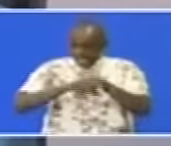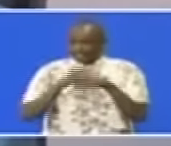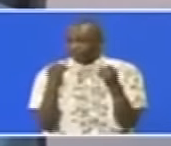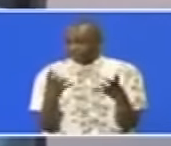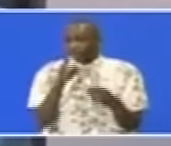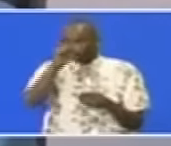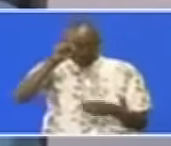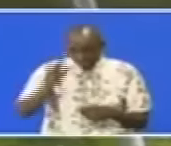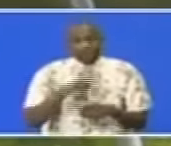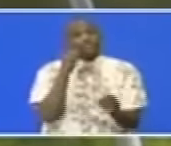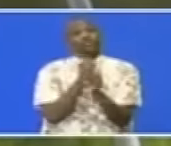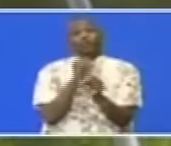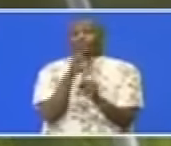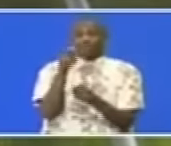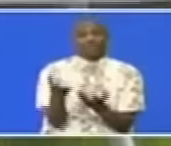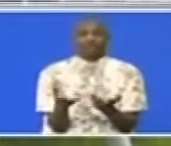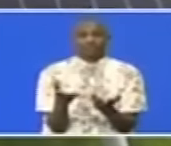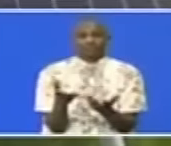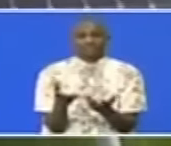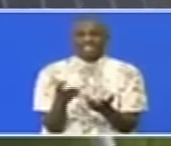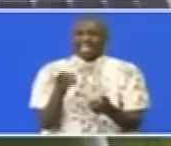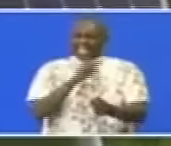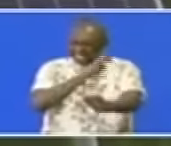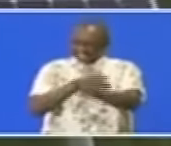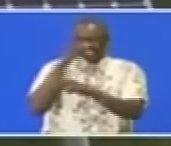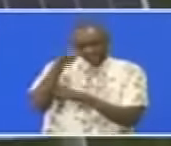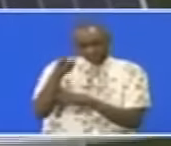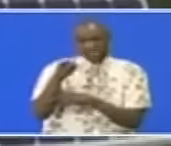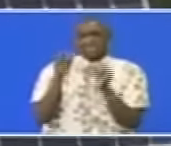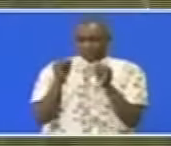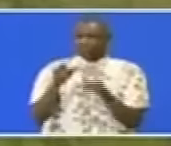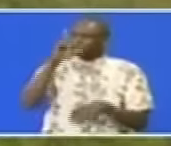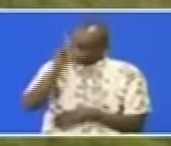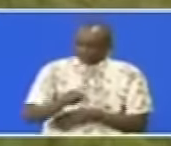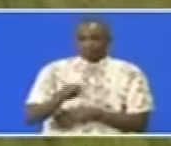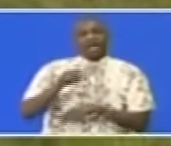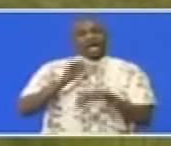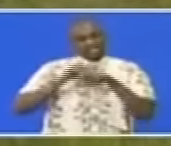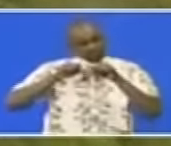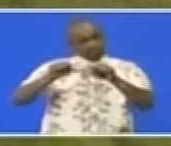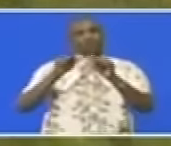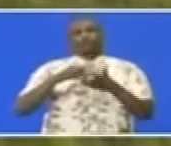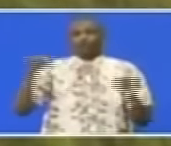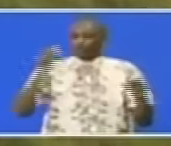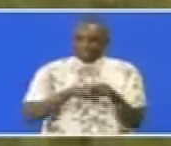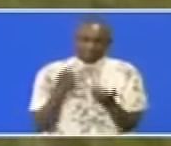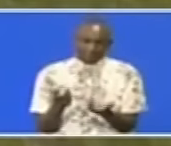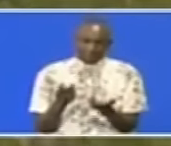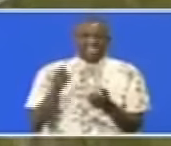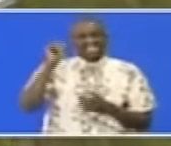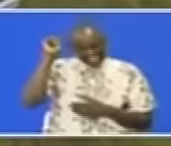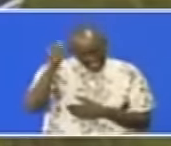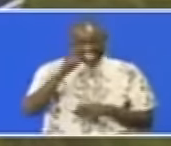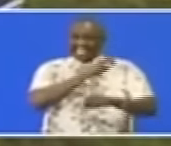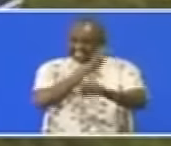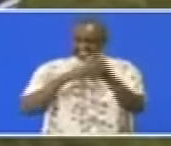than 1,000 jobs. Renewable energy has been regarded as being cheaper and sustainable. Kenya's energy